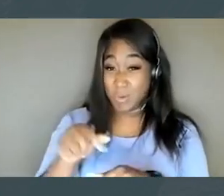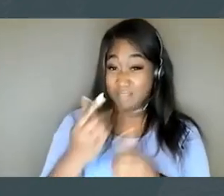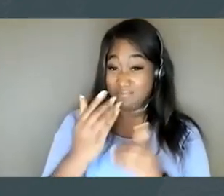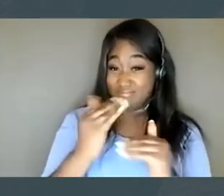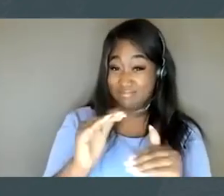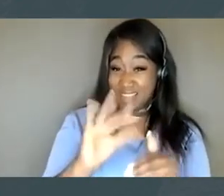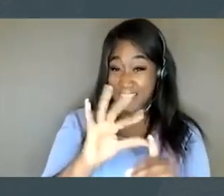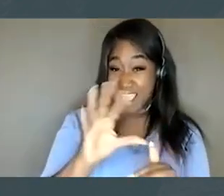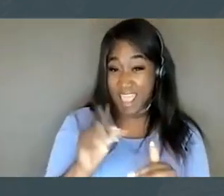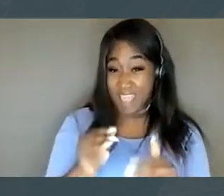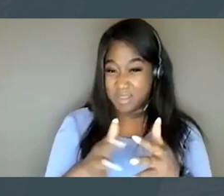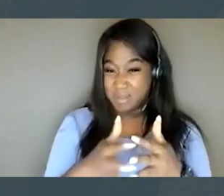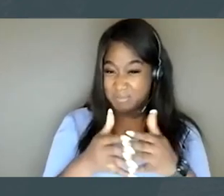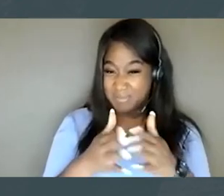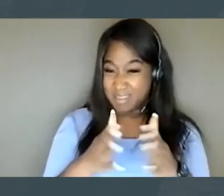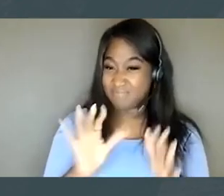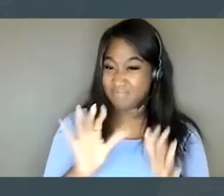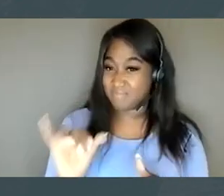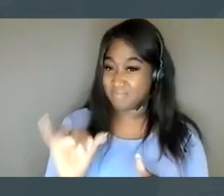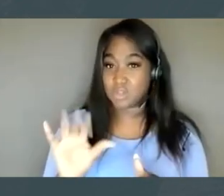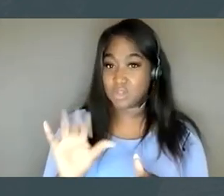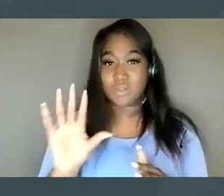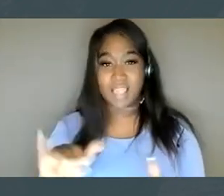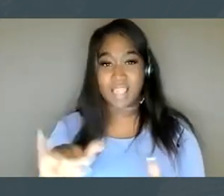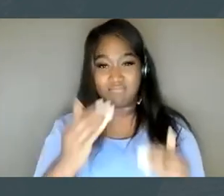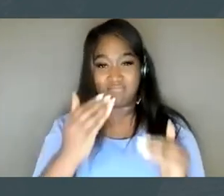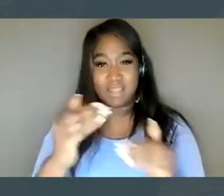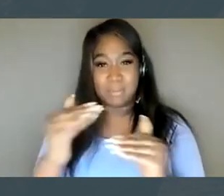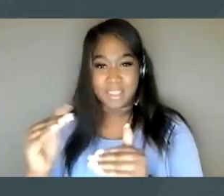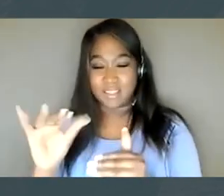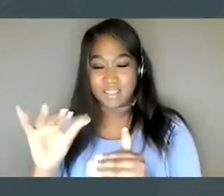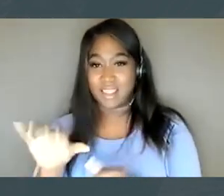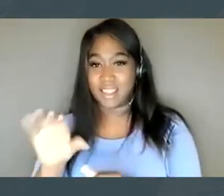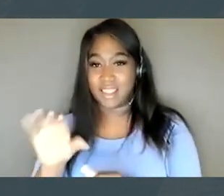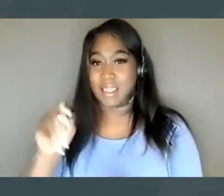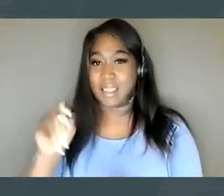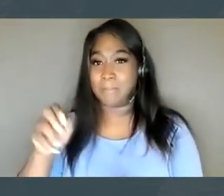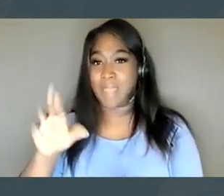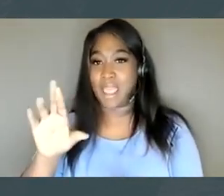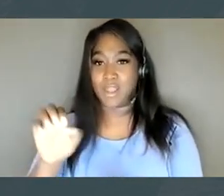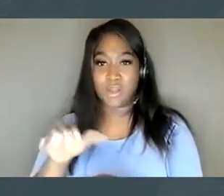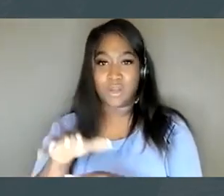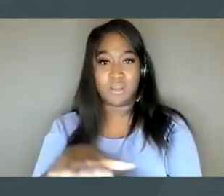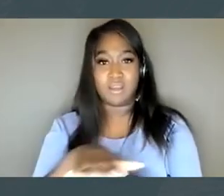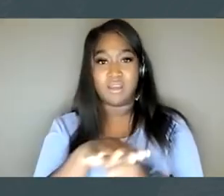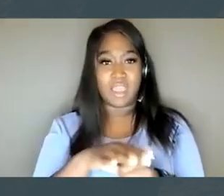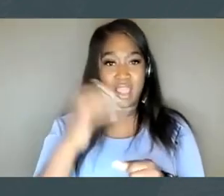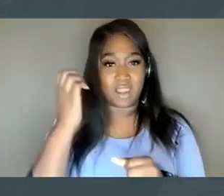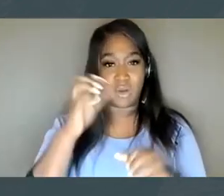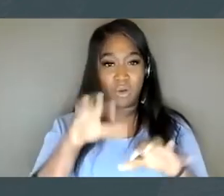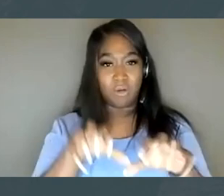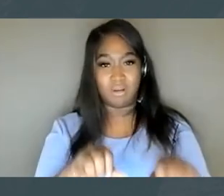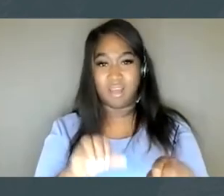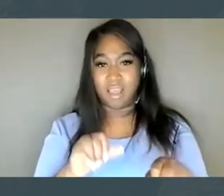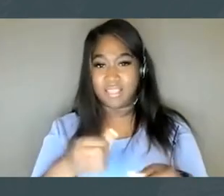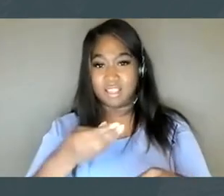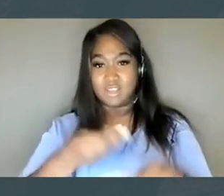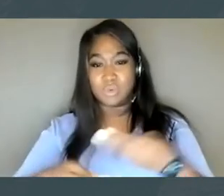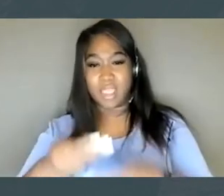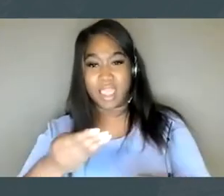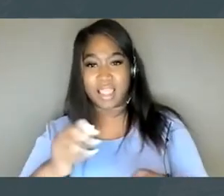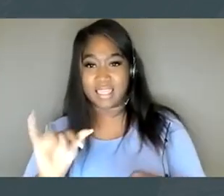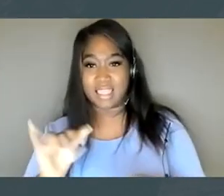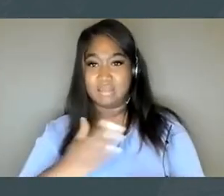of empire and colonialism and the trade, as if it's something like, you know, my ethnic cultural possession rather